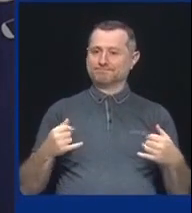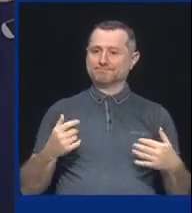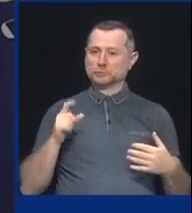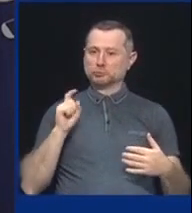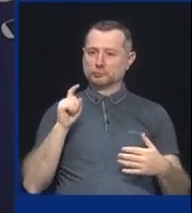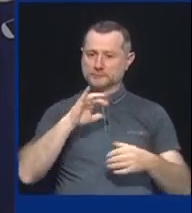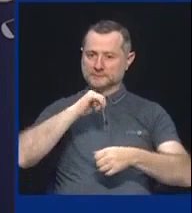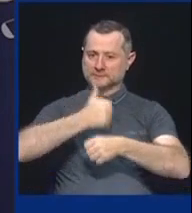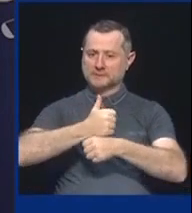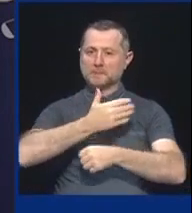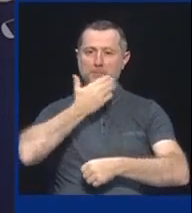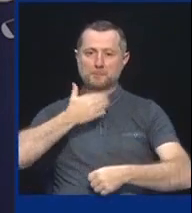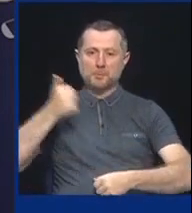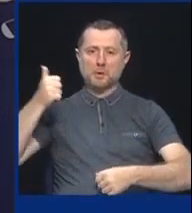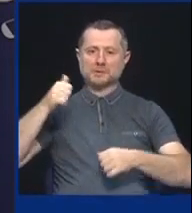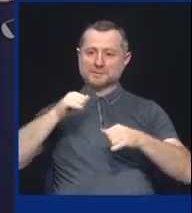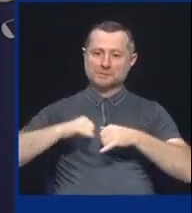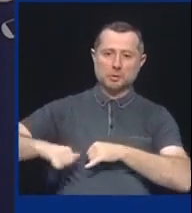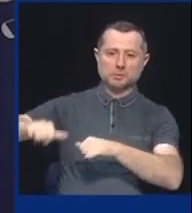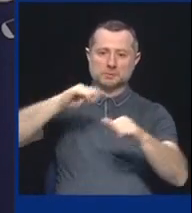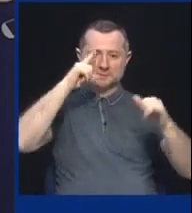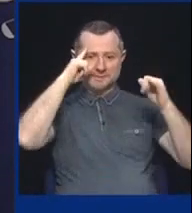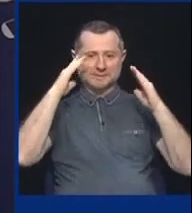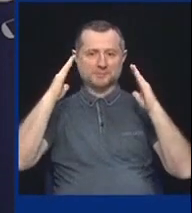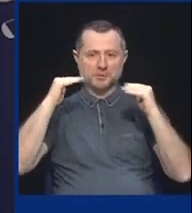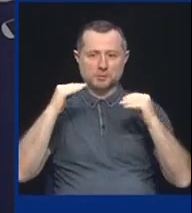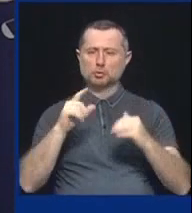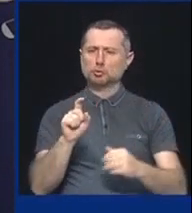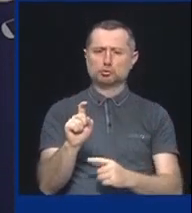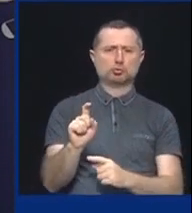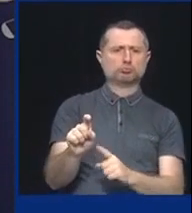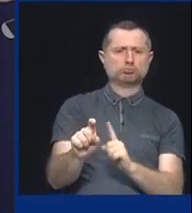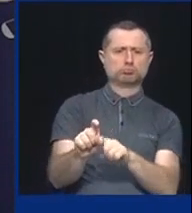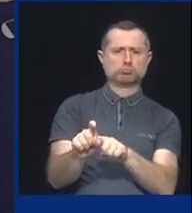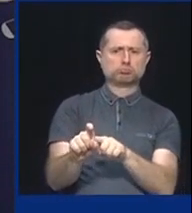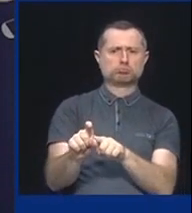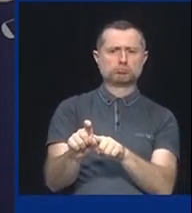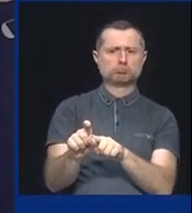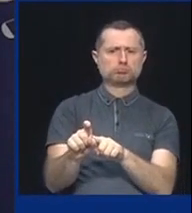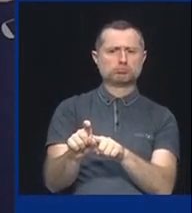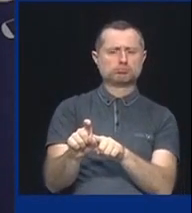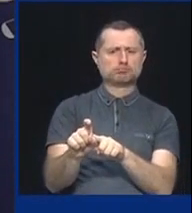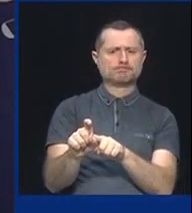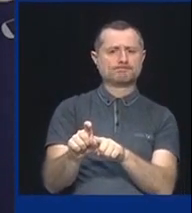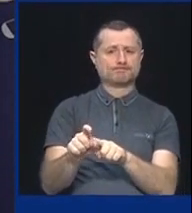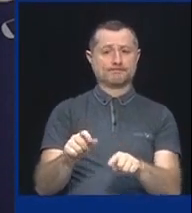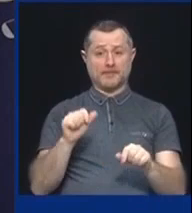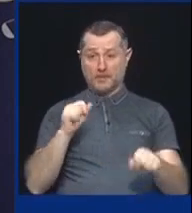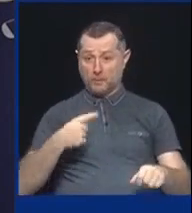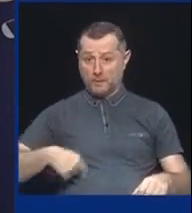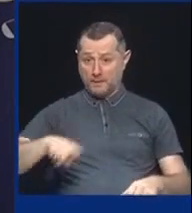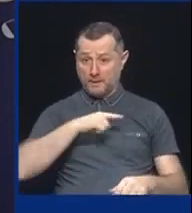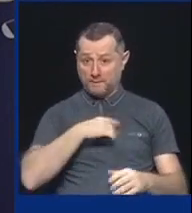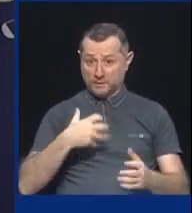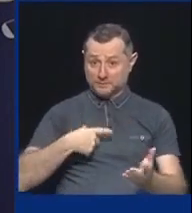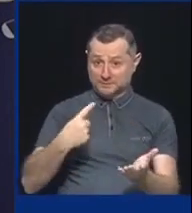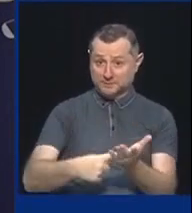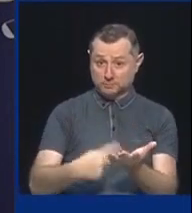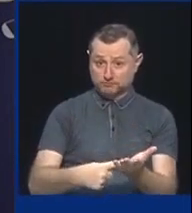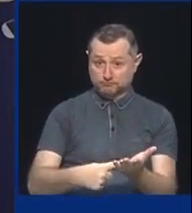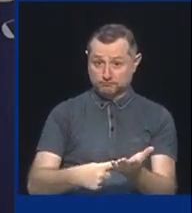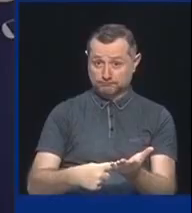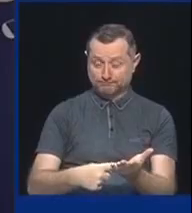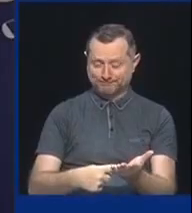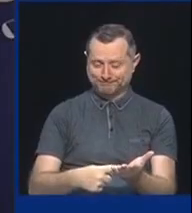resolutions. But the political environment is too hot, and it is too reactionary for